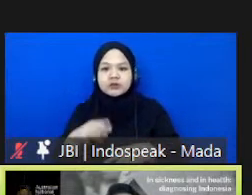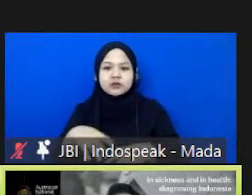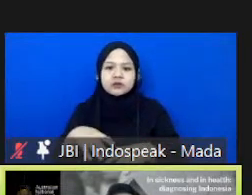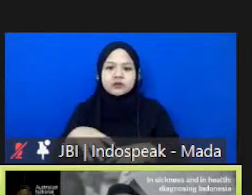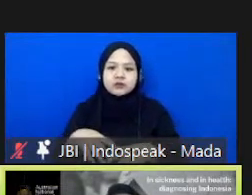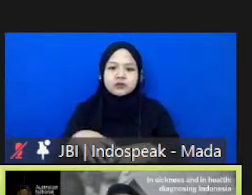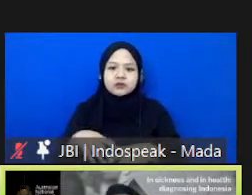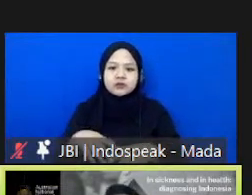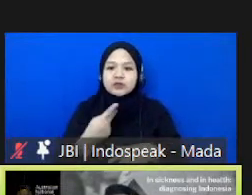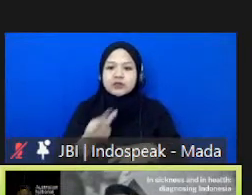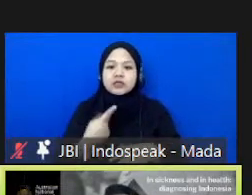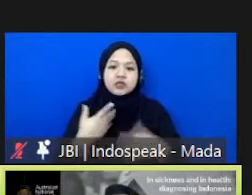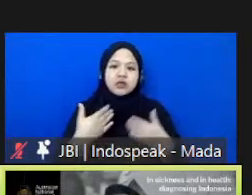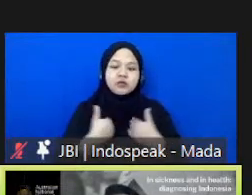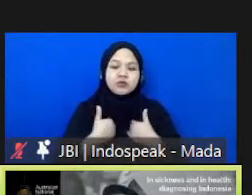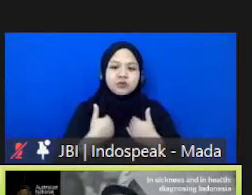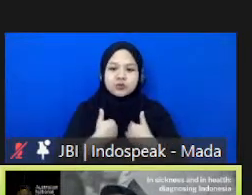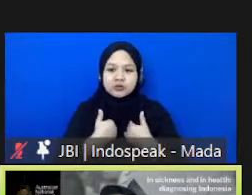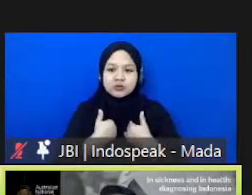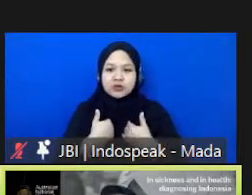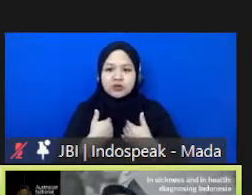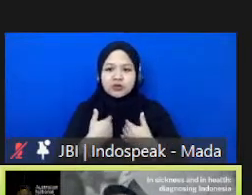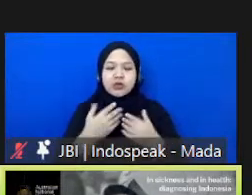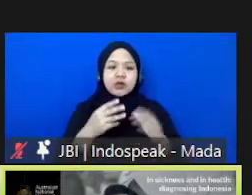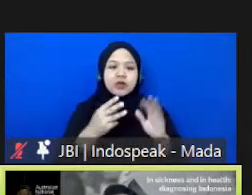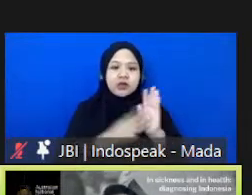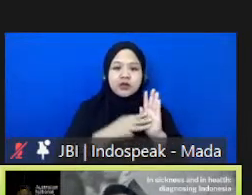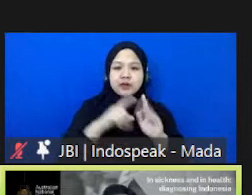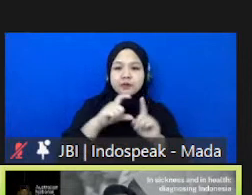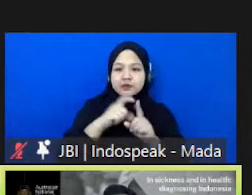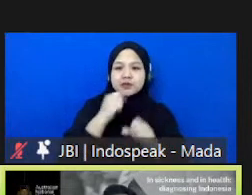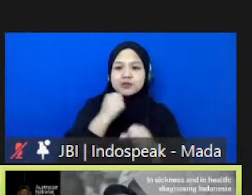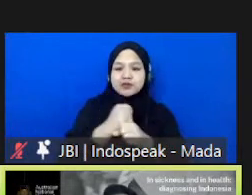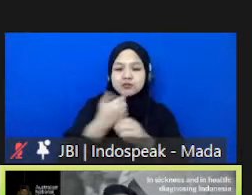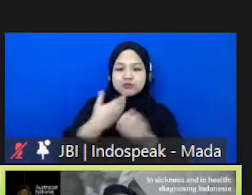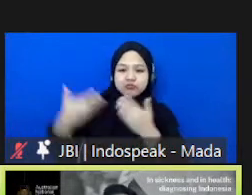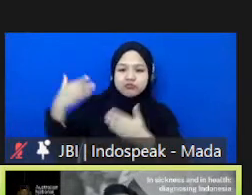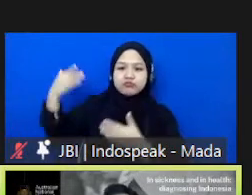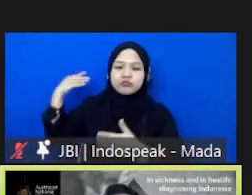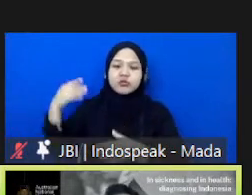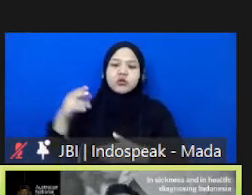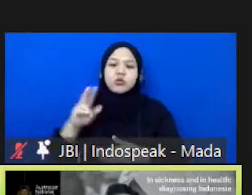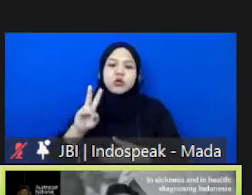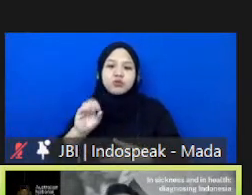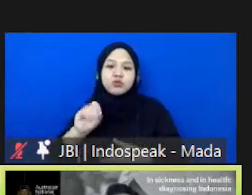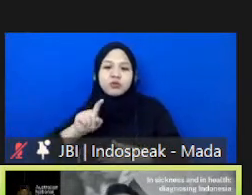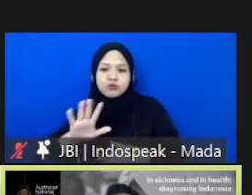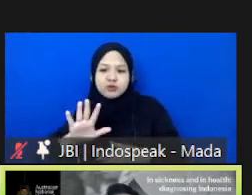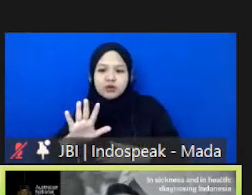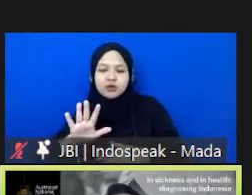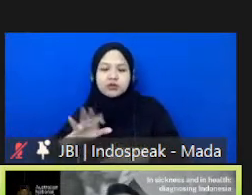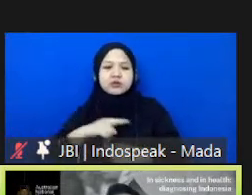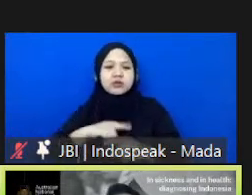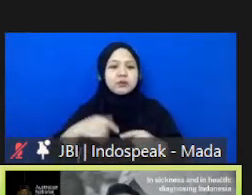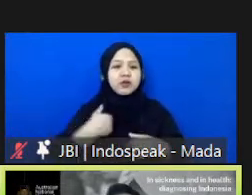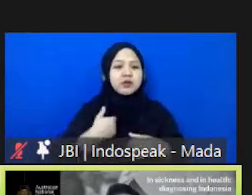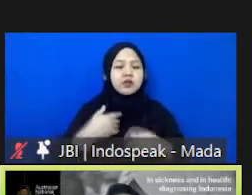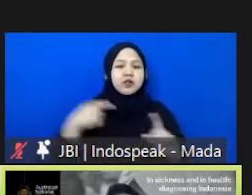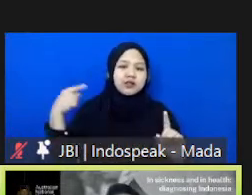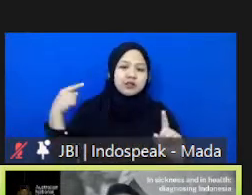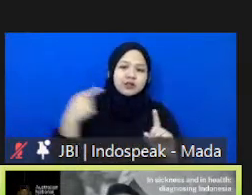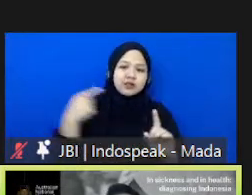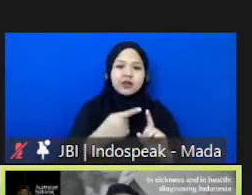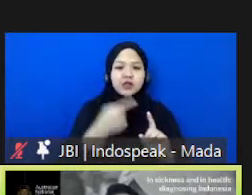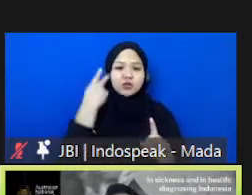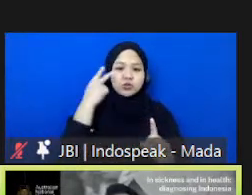We have attained some of the MDG back in 2015, but a lot of the targets aren't